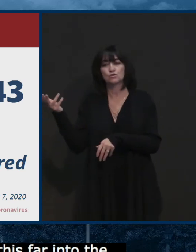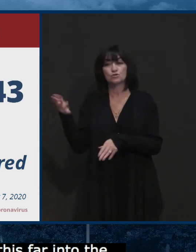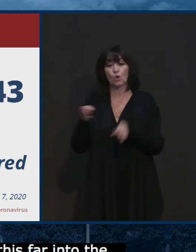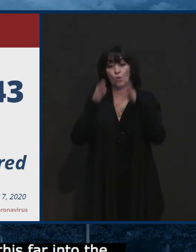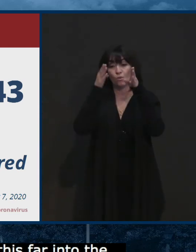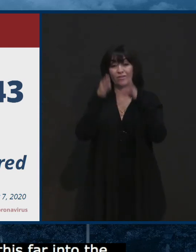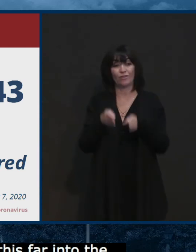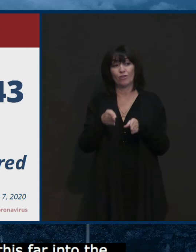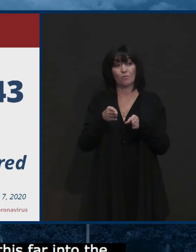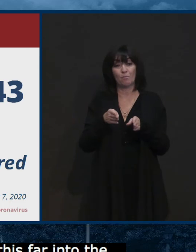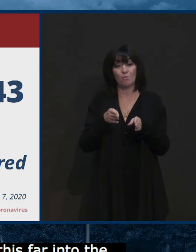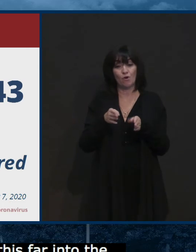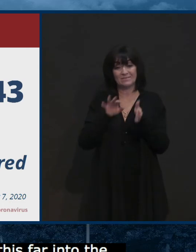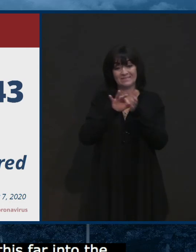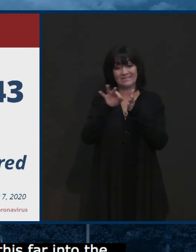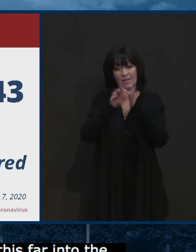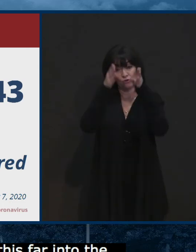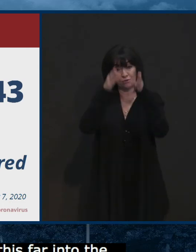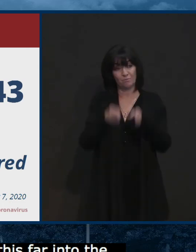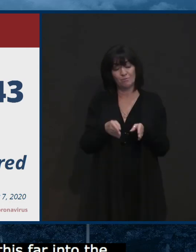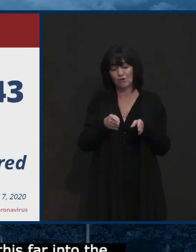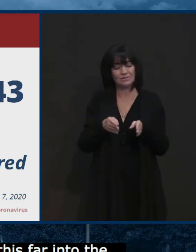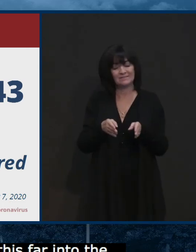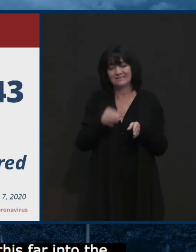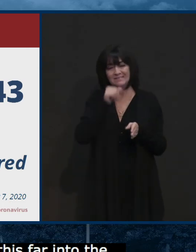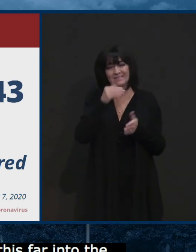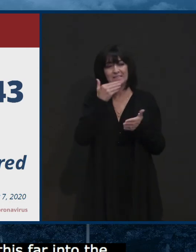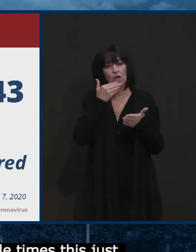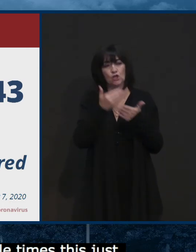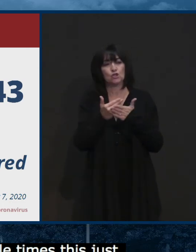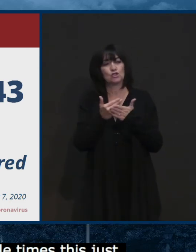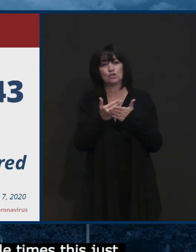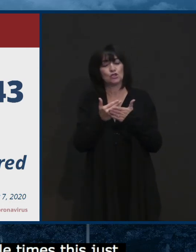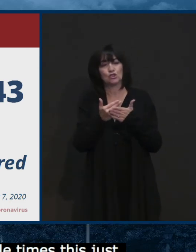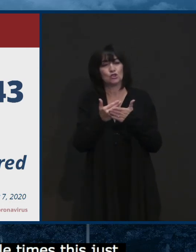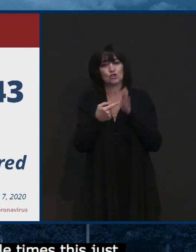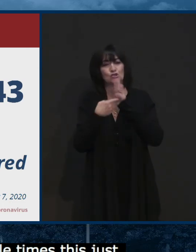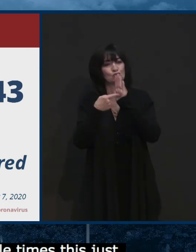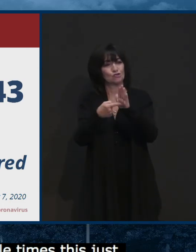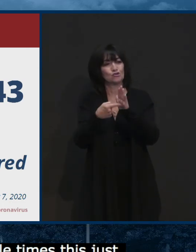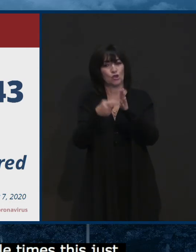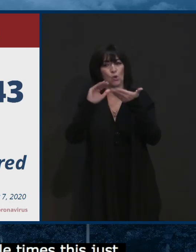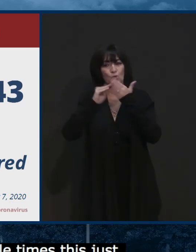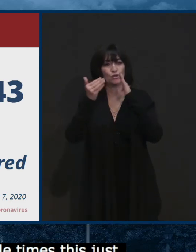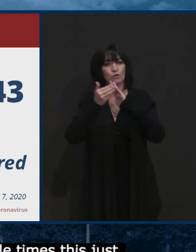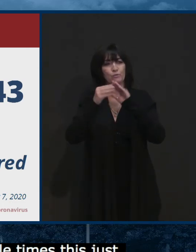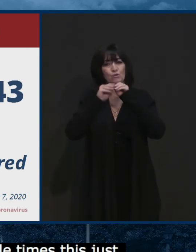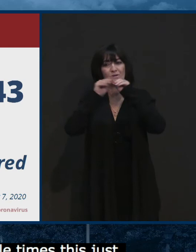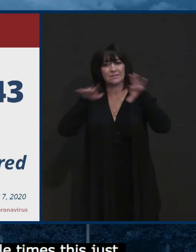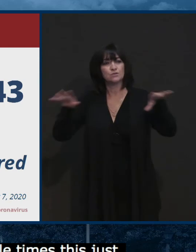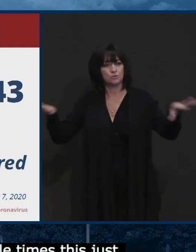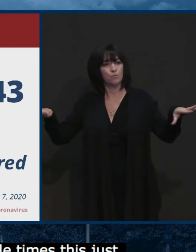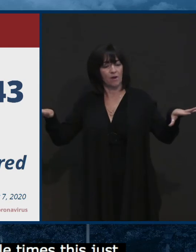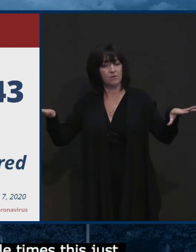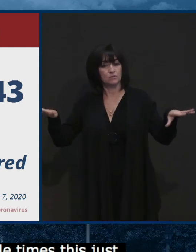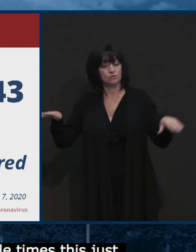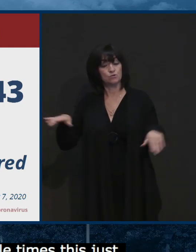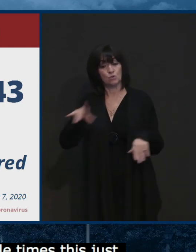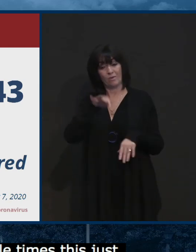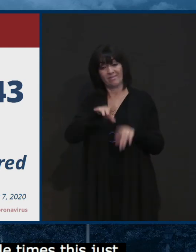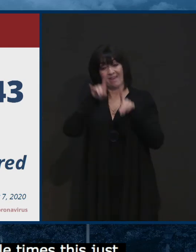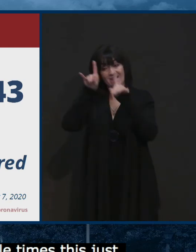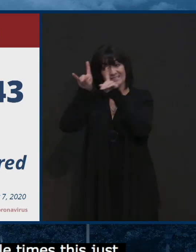measure just isn't a great indicator of true community spread. And so the test-based measure